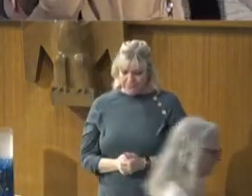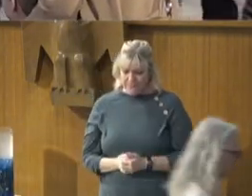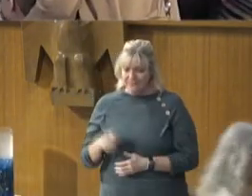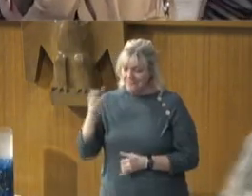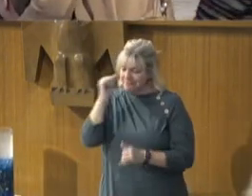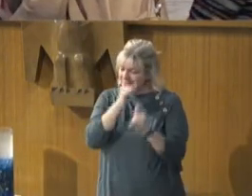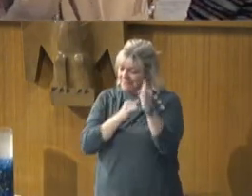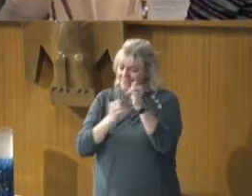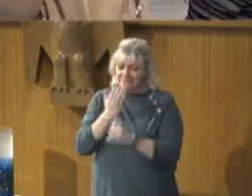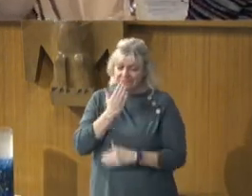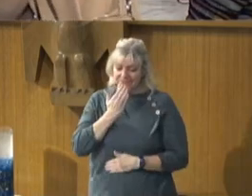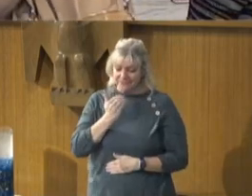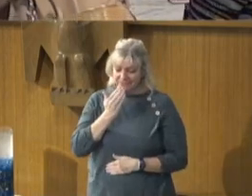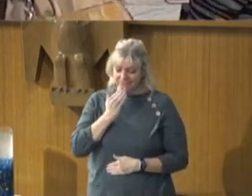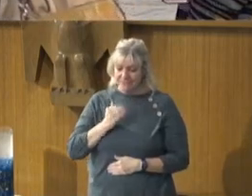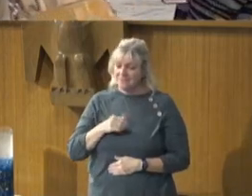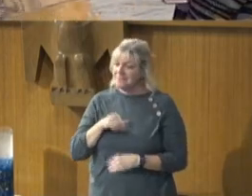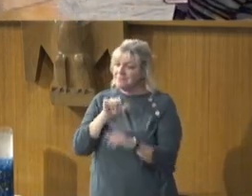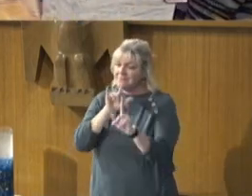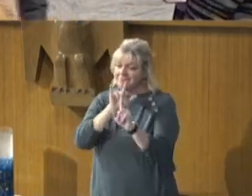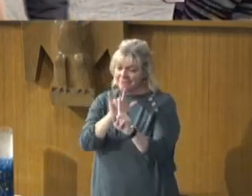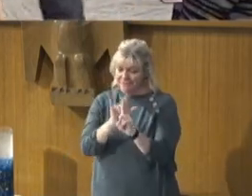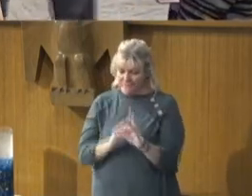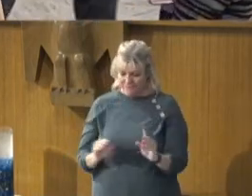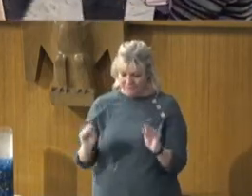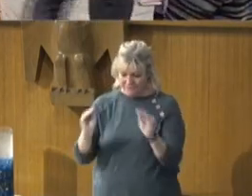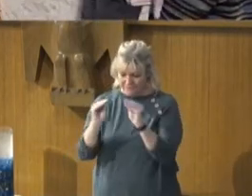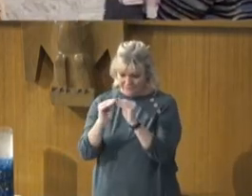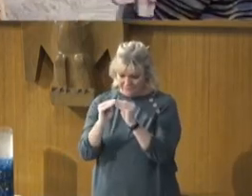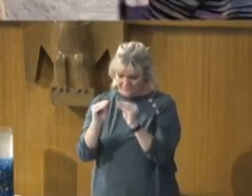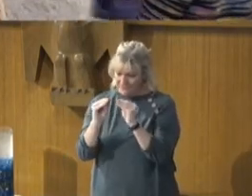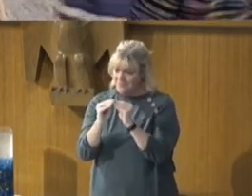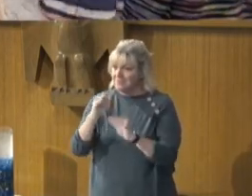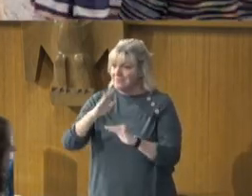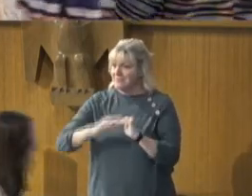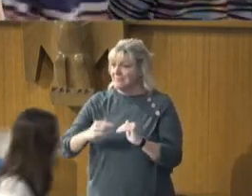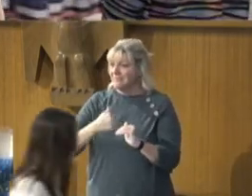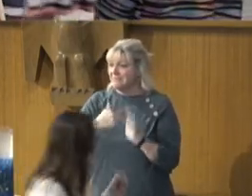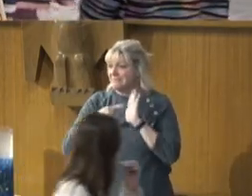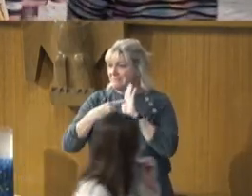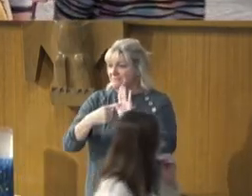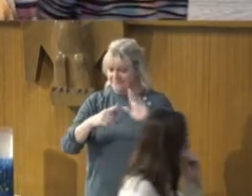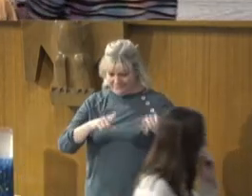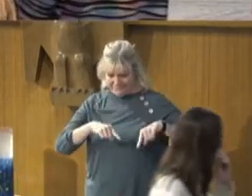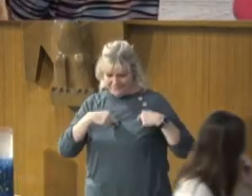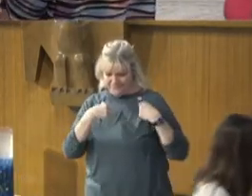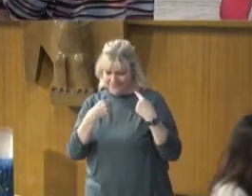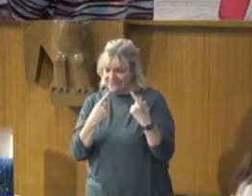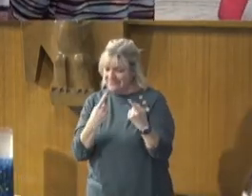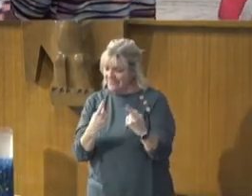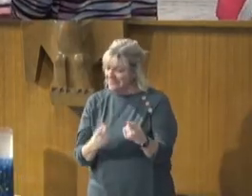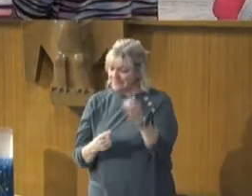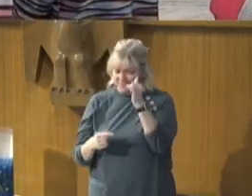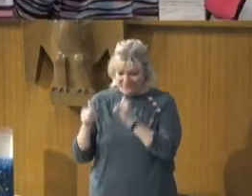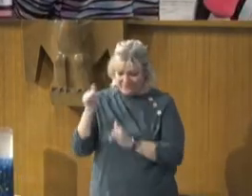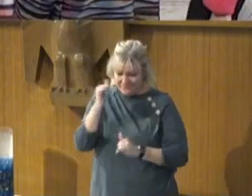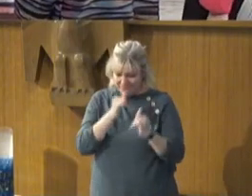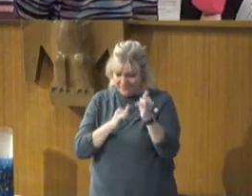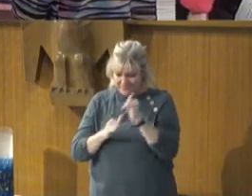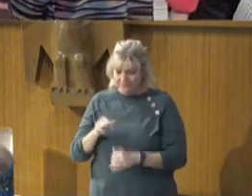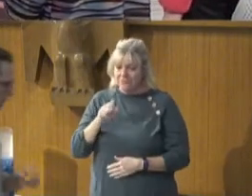baby, I love you more than I'll ever show. I'll ever show if you see